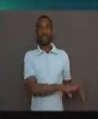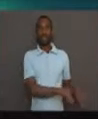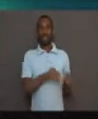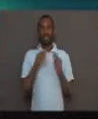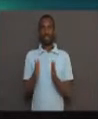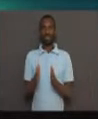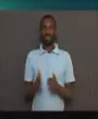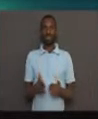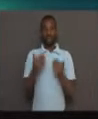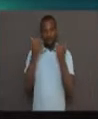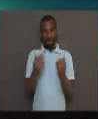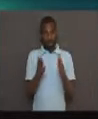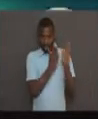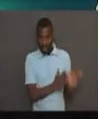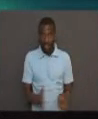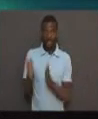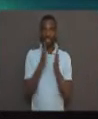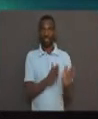Students, let's get ready.